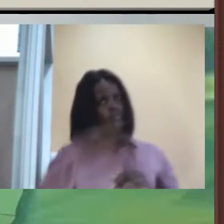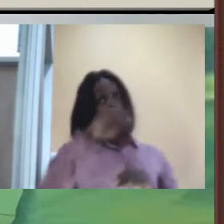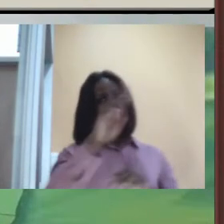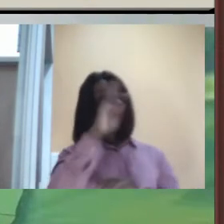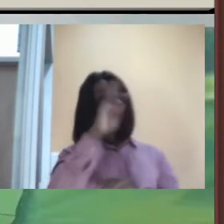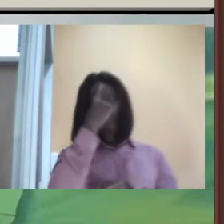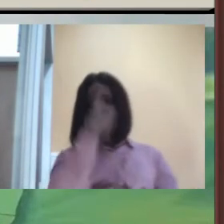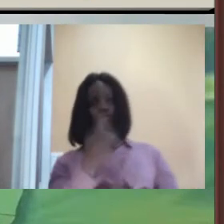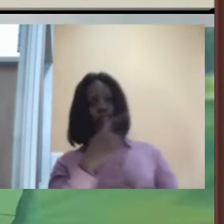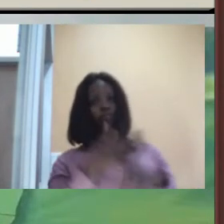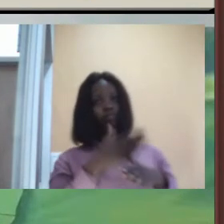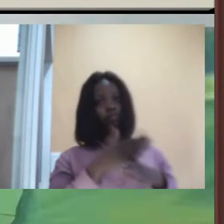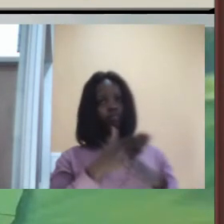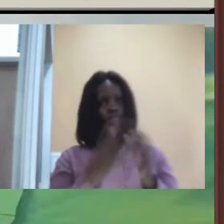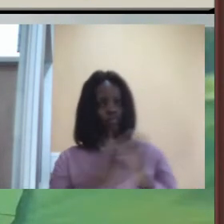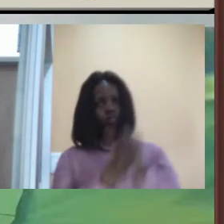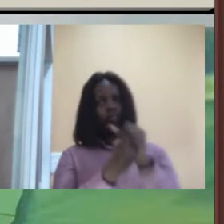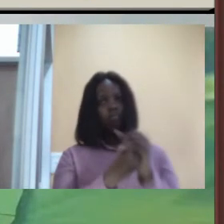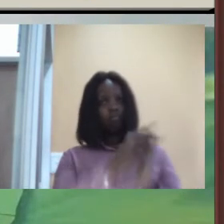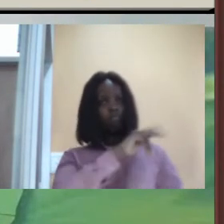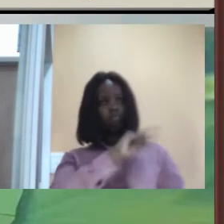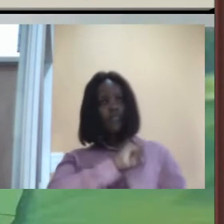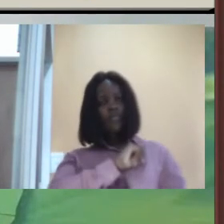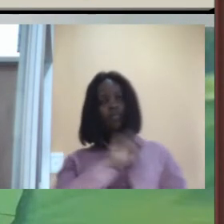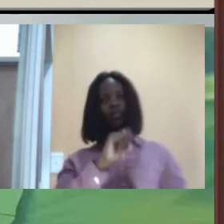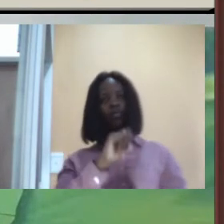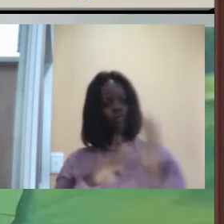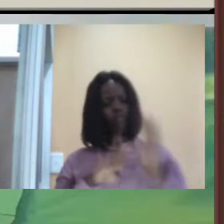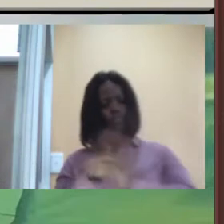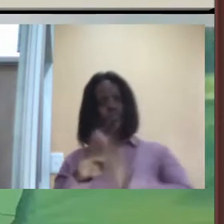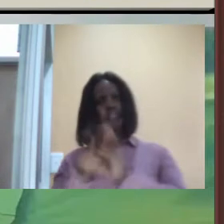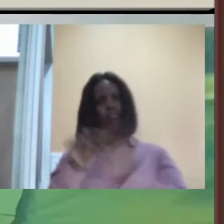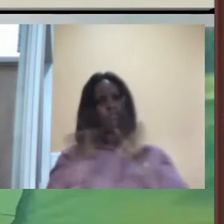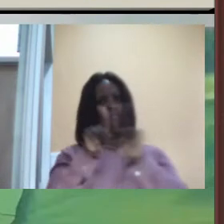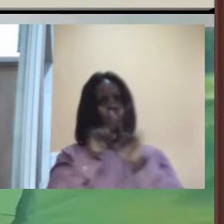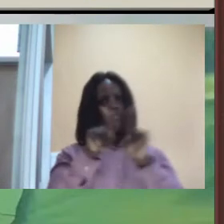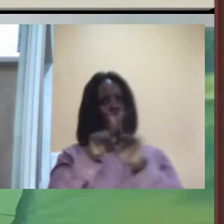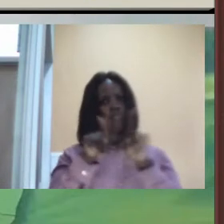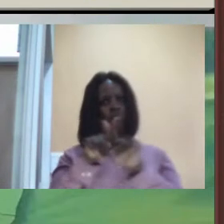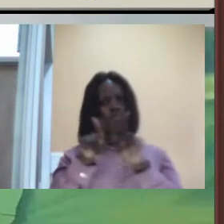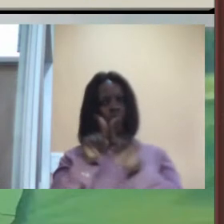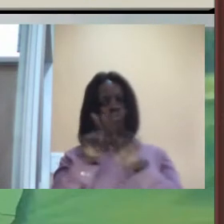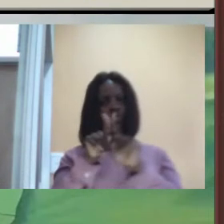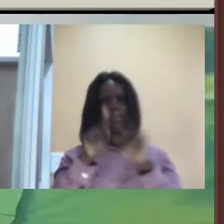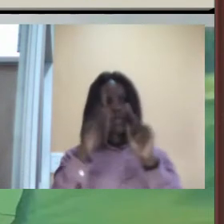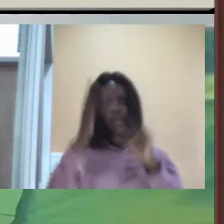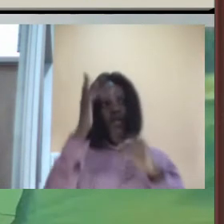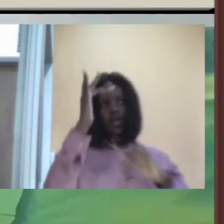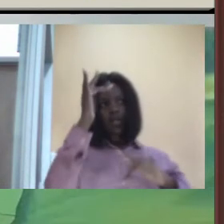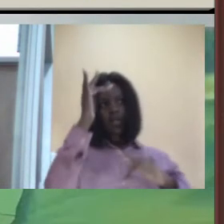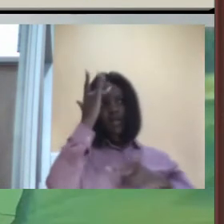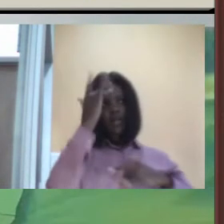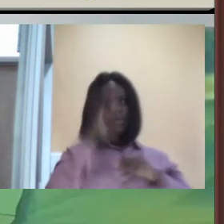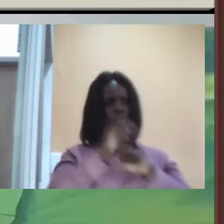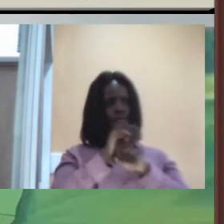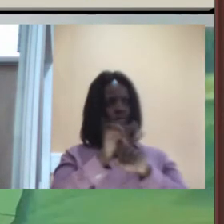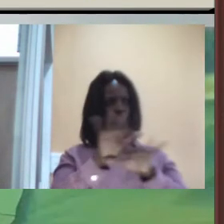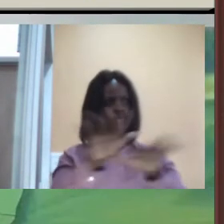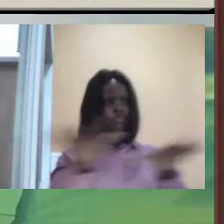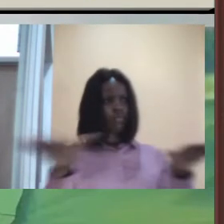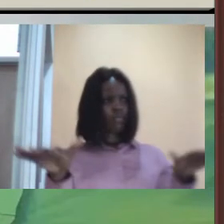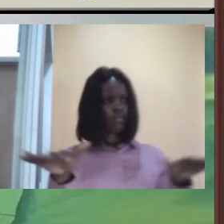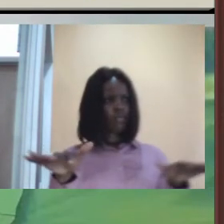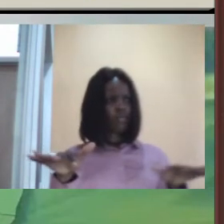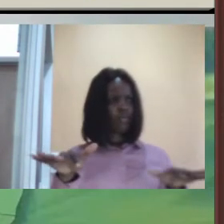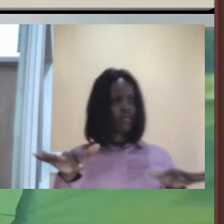Siyakholwa ukuthi ngokubambisana singakwenza uKwaZulu-Natal uhluke, sizinqobe nezifo ezifikayo esizweni sakithi. Maningi ama-project amasha